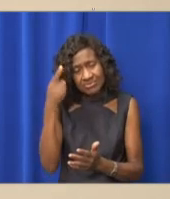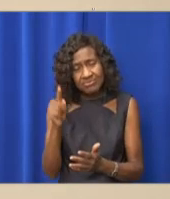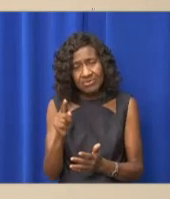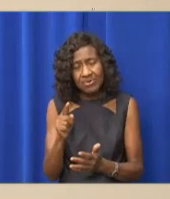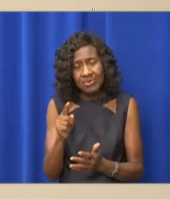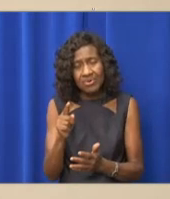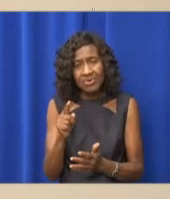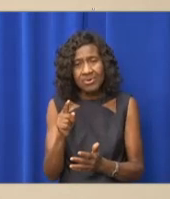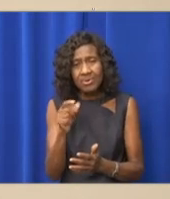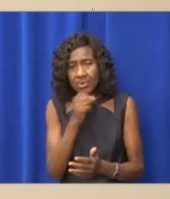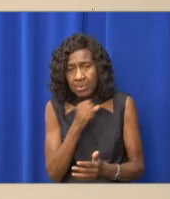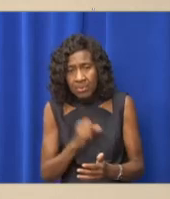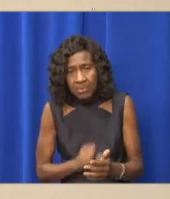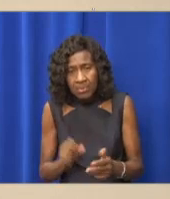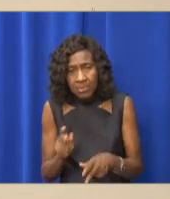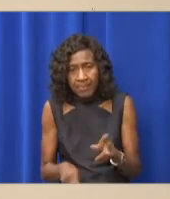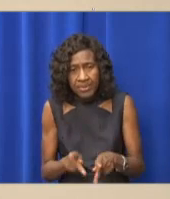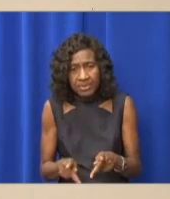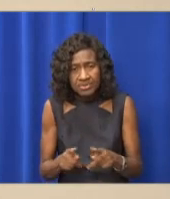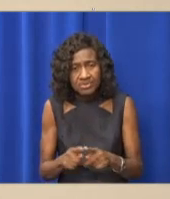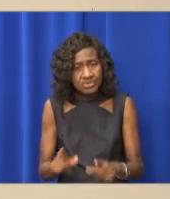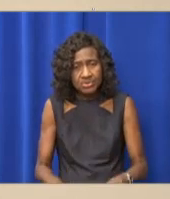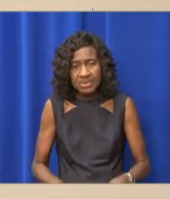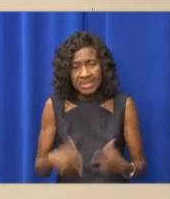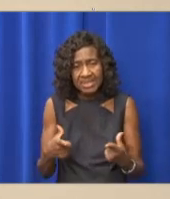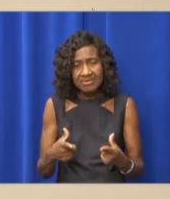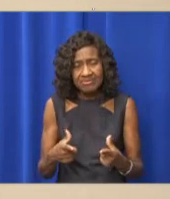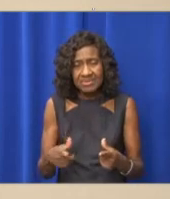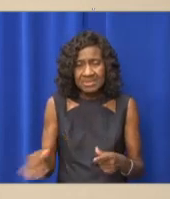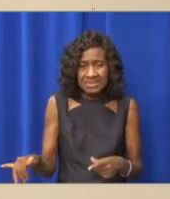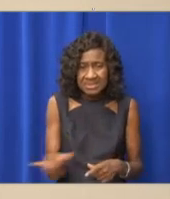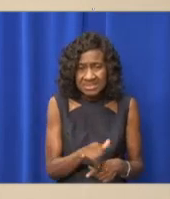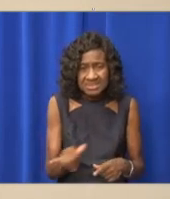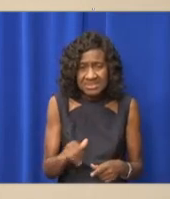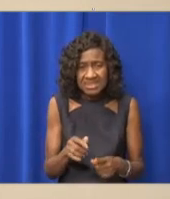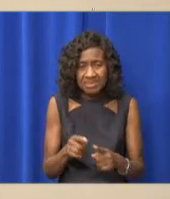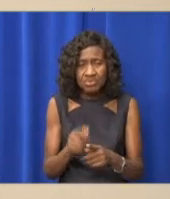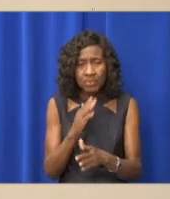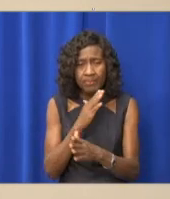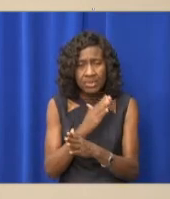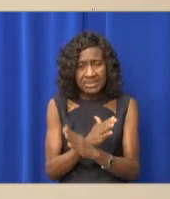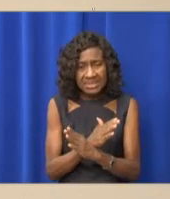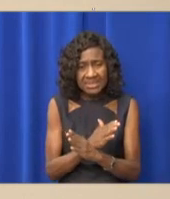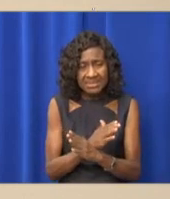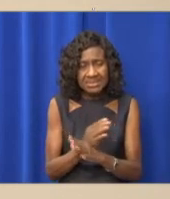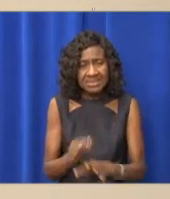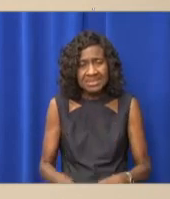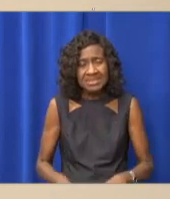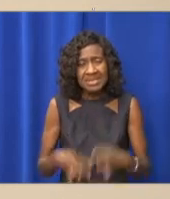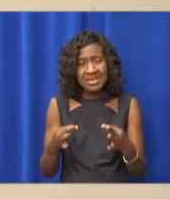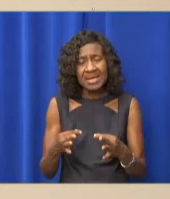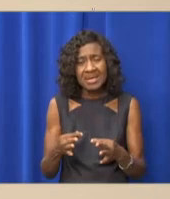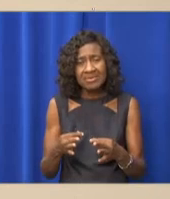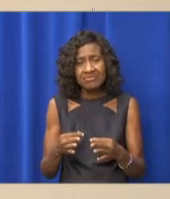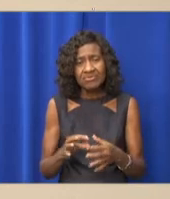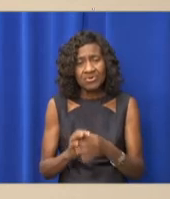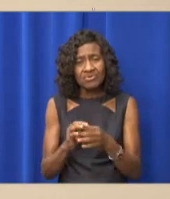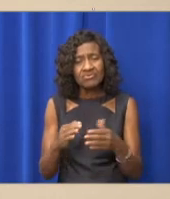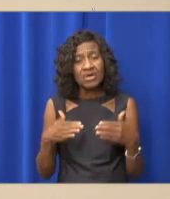her, as it is to protect the right to life to the young, buff